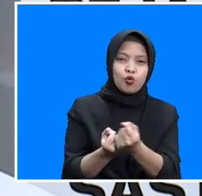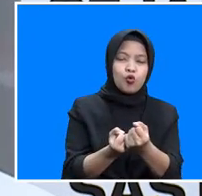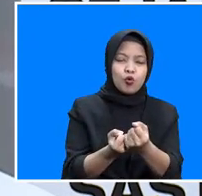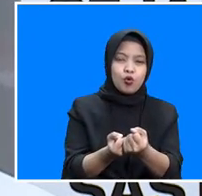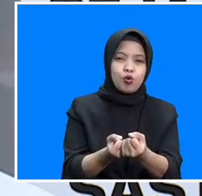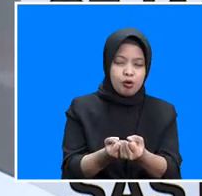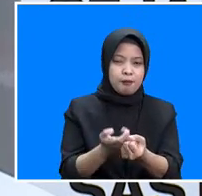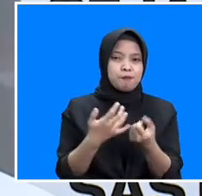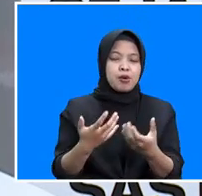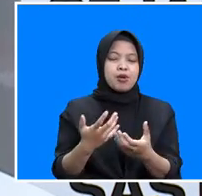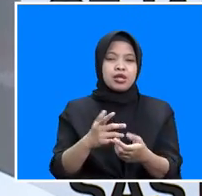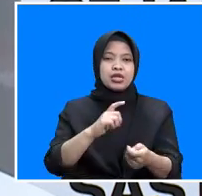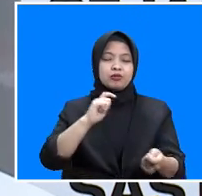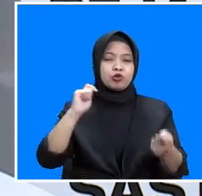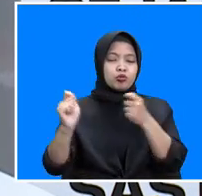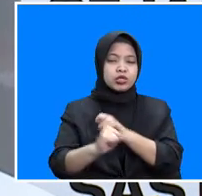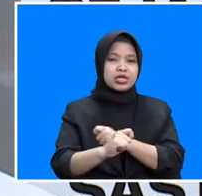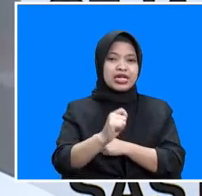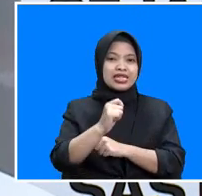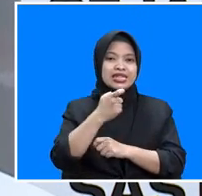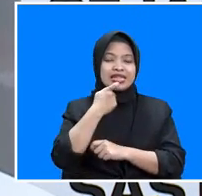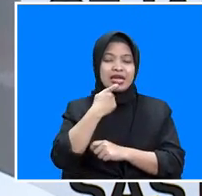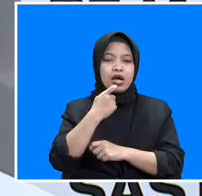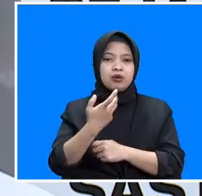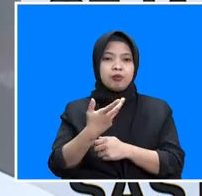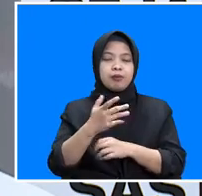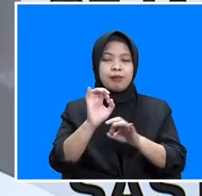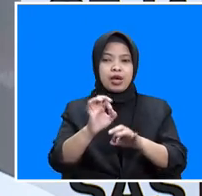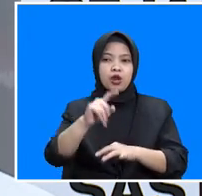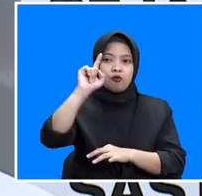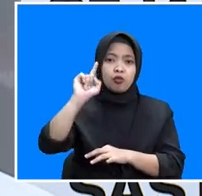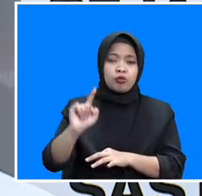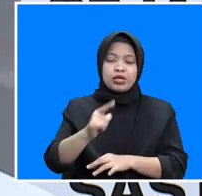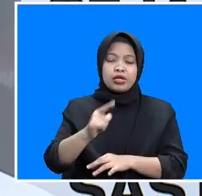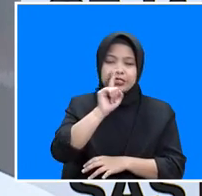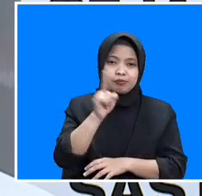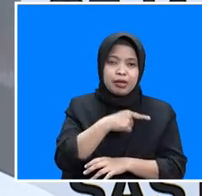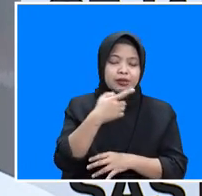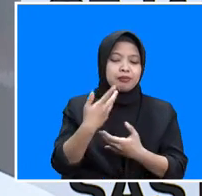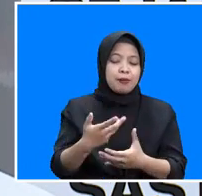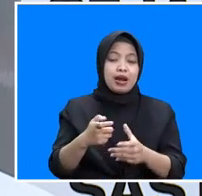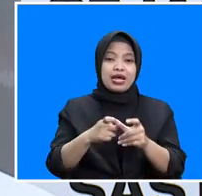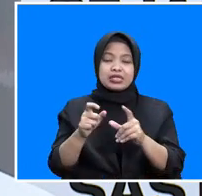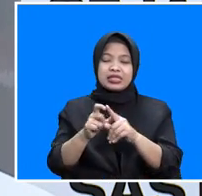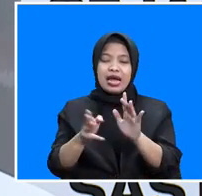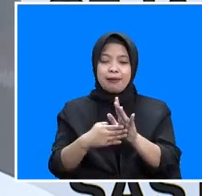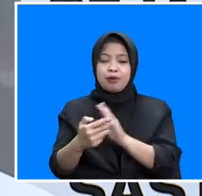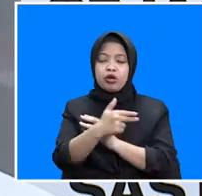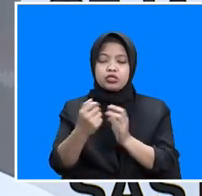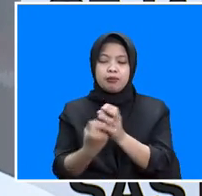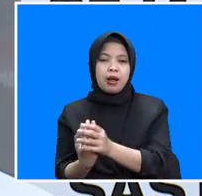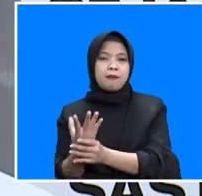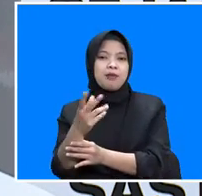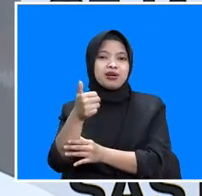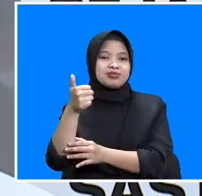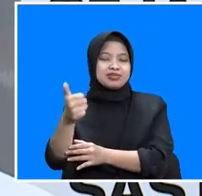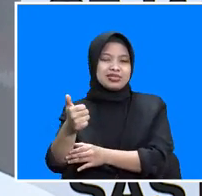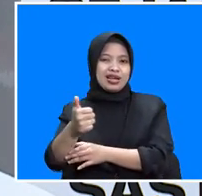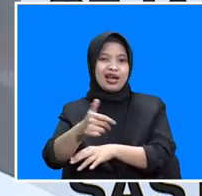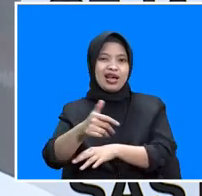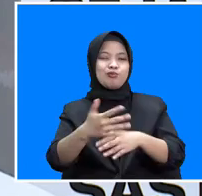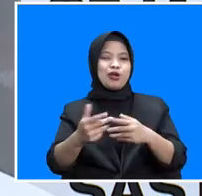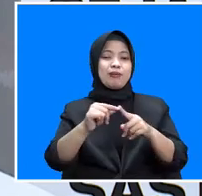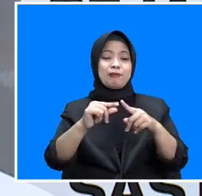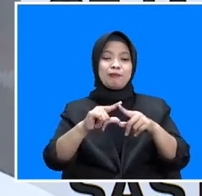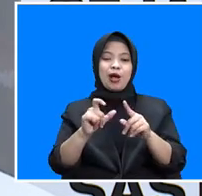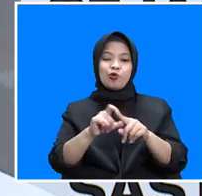significant prioritisation of holistic and integrated early childhood development. We know that the government actually,